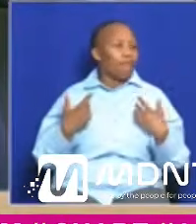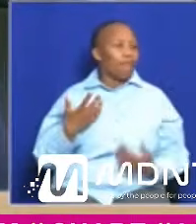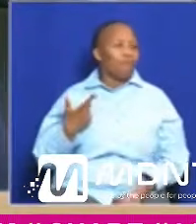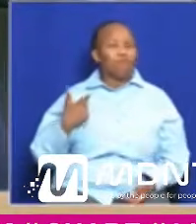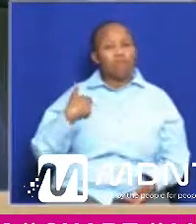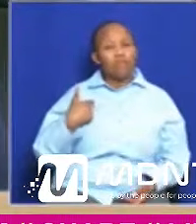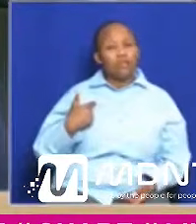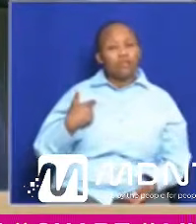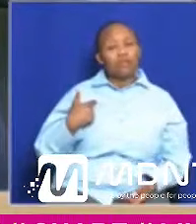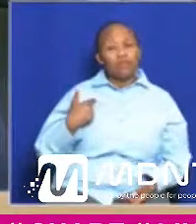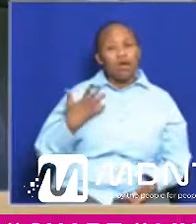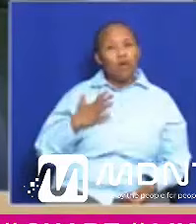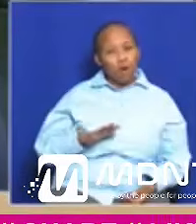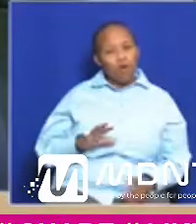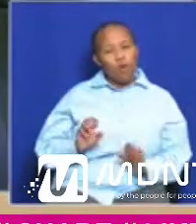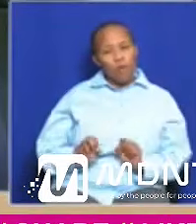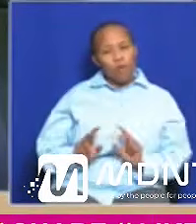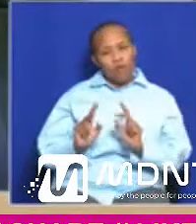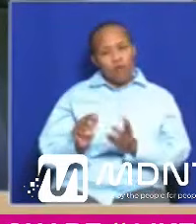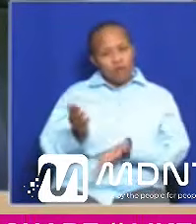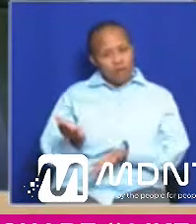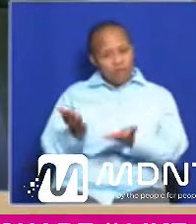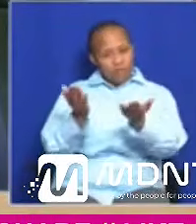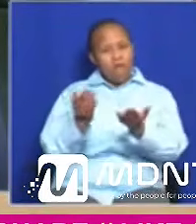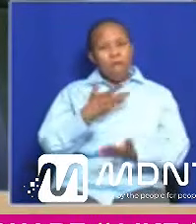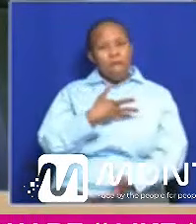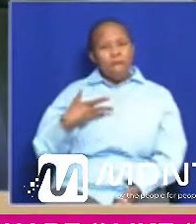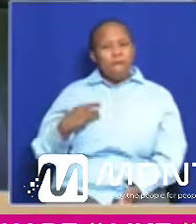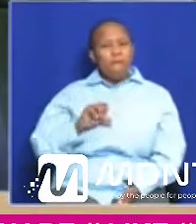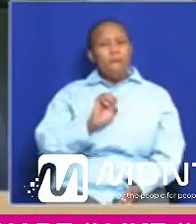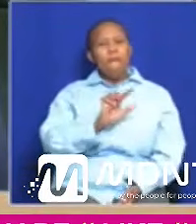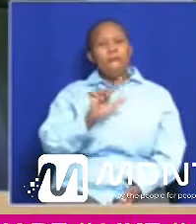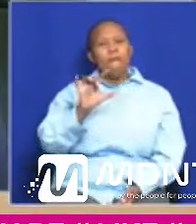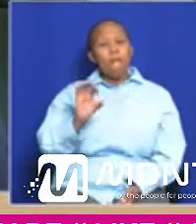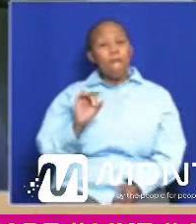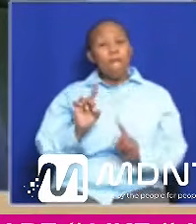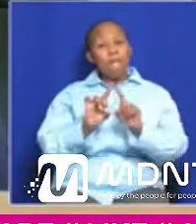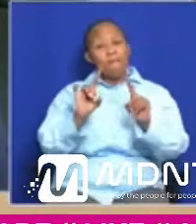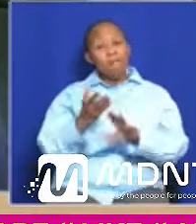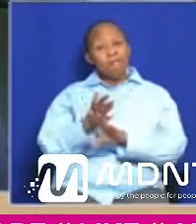opportunity to respond. But what I would raise with you is this.